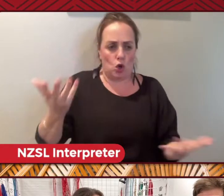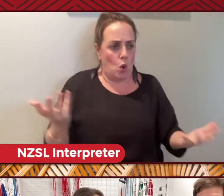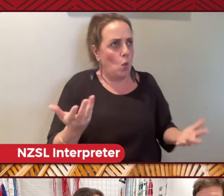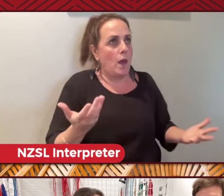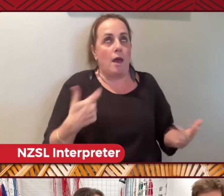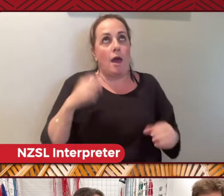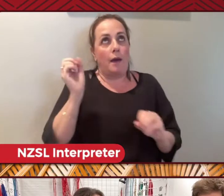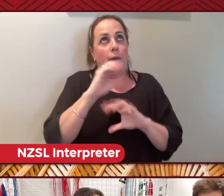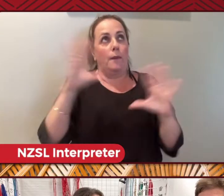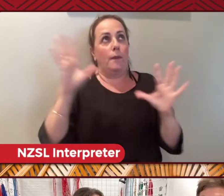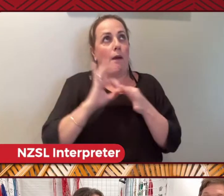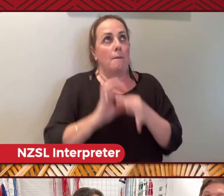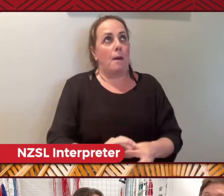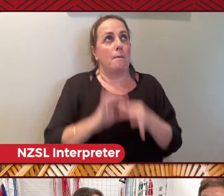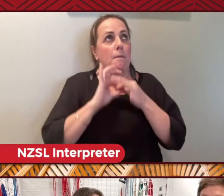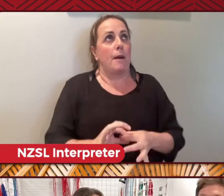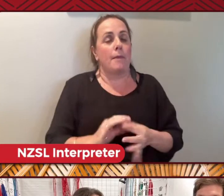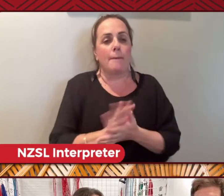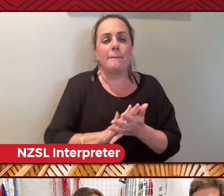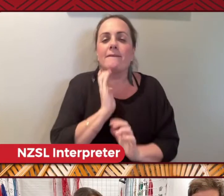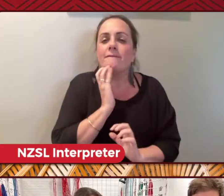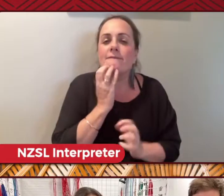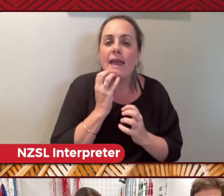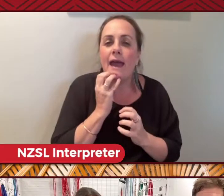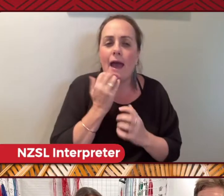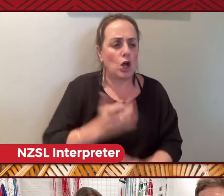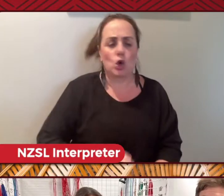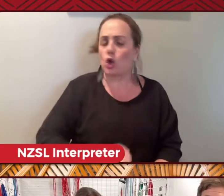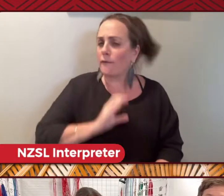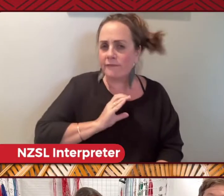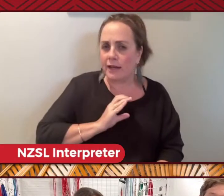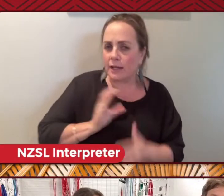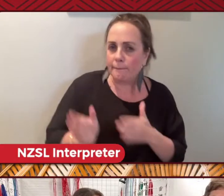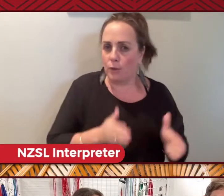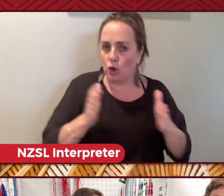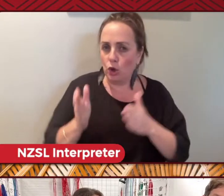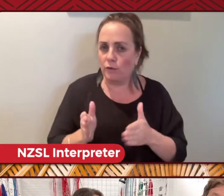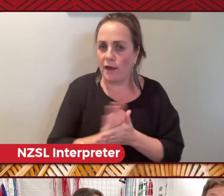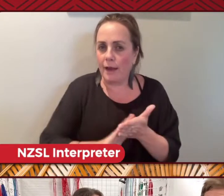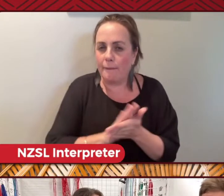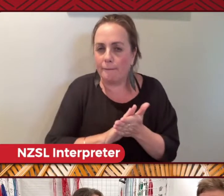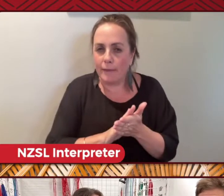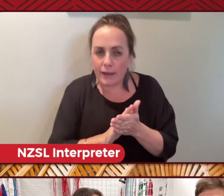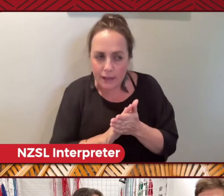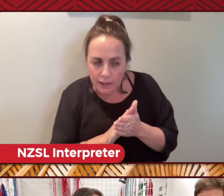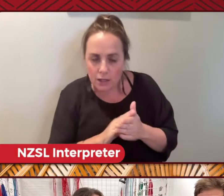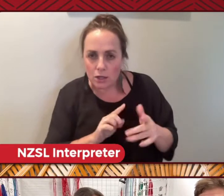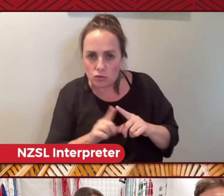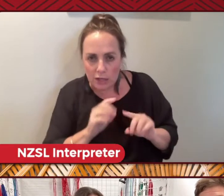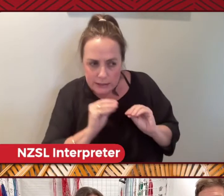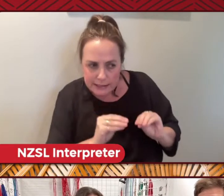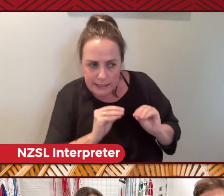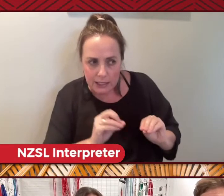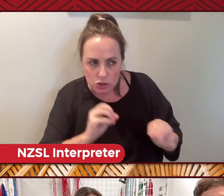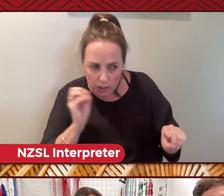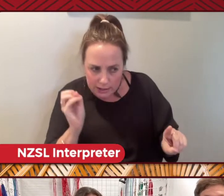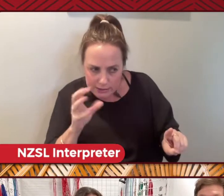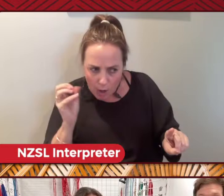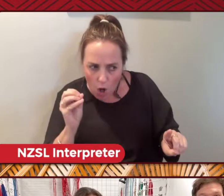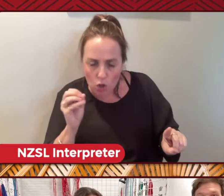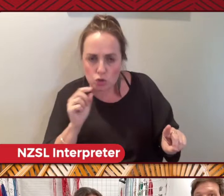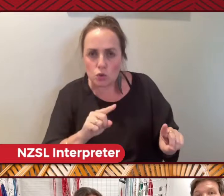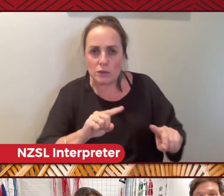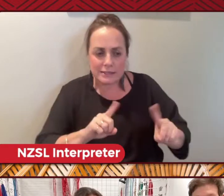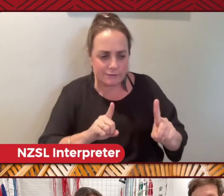then they're always going to be fearful, or they're not confident in any kind of movement. So it's about gradually exposing the kiddos to all